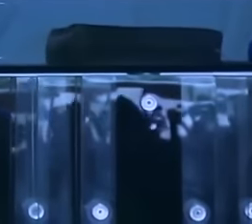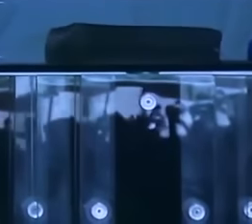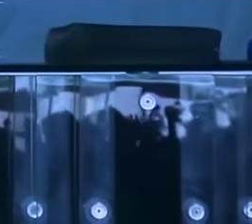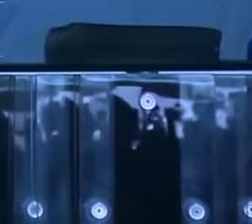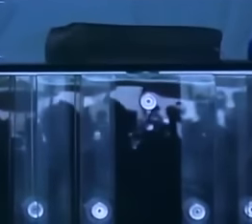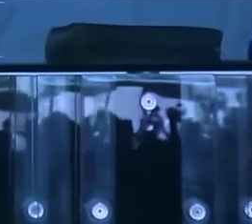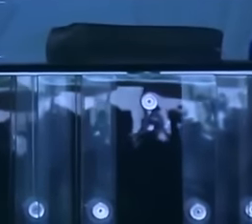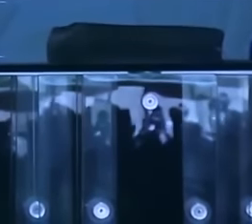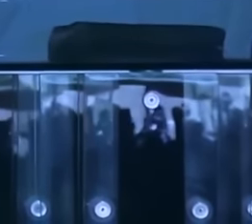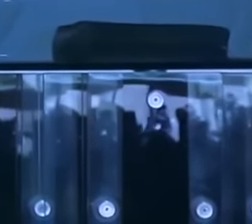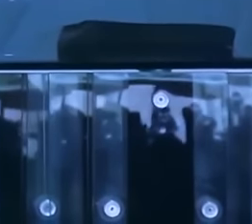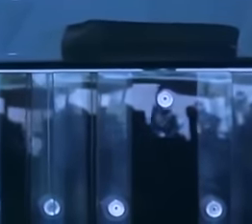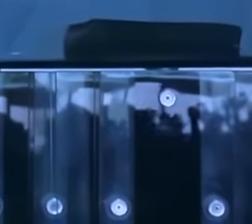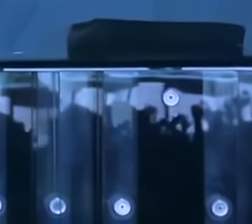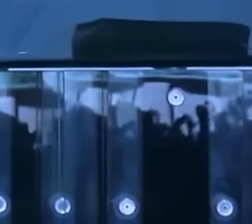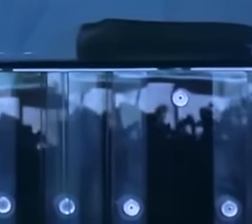Tomorrow, what the Paris is